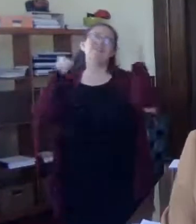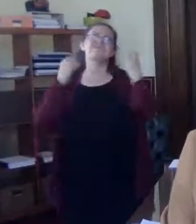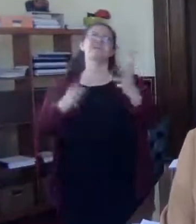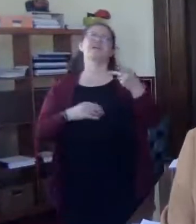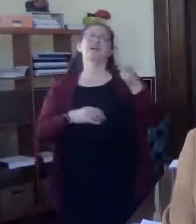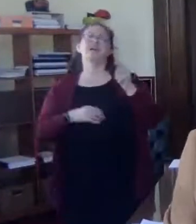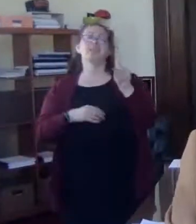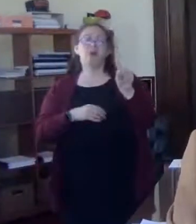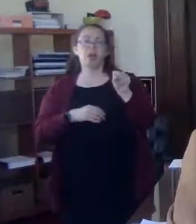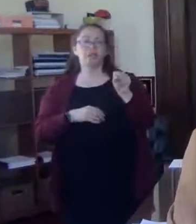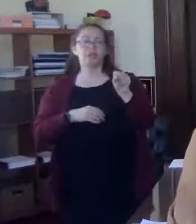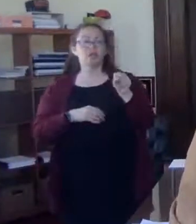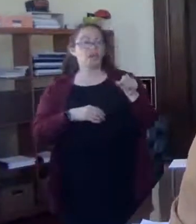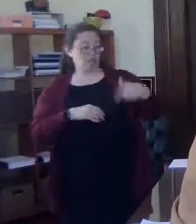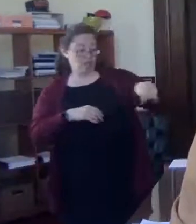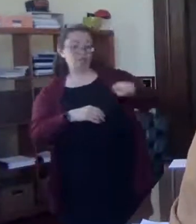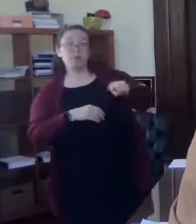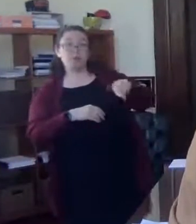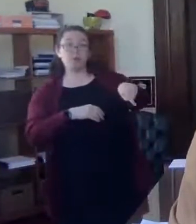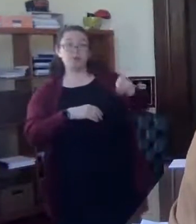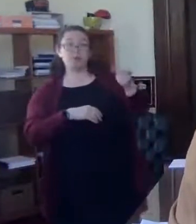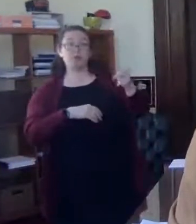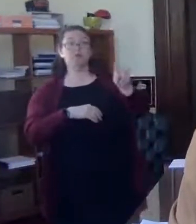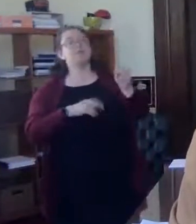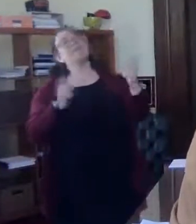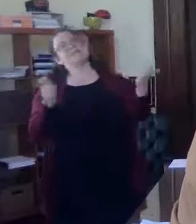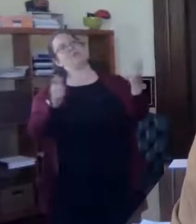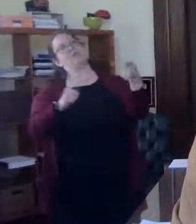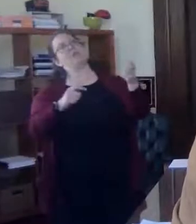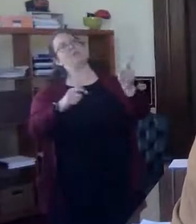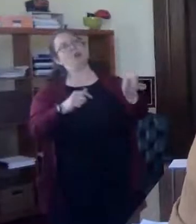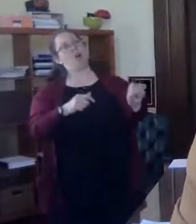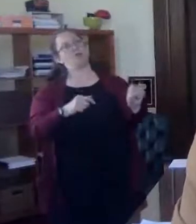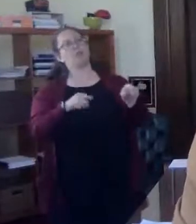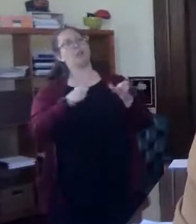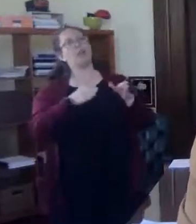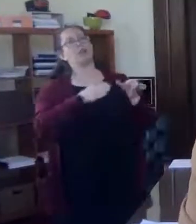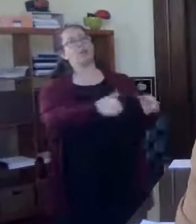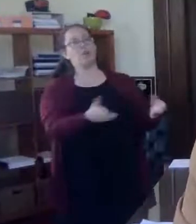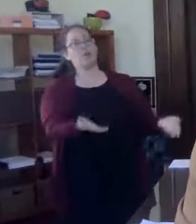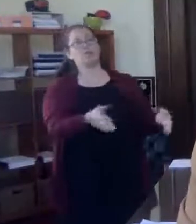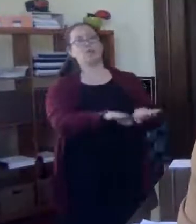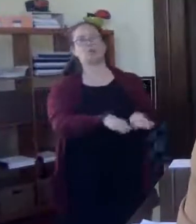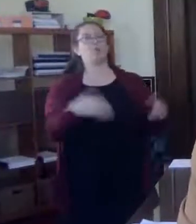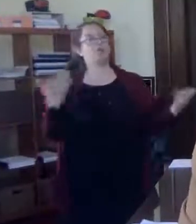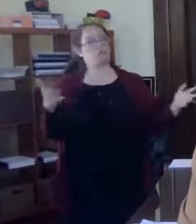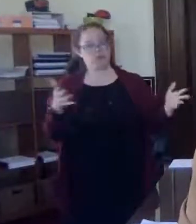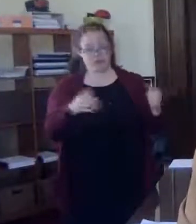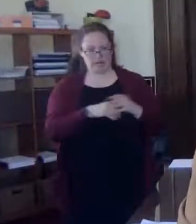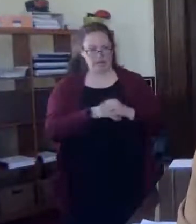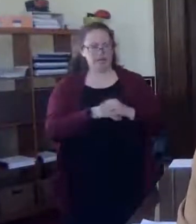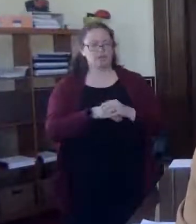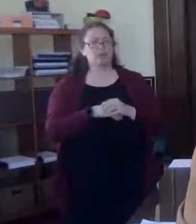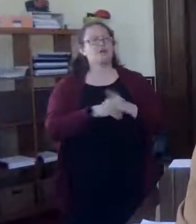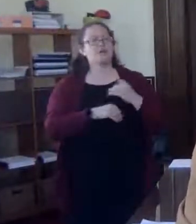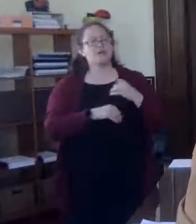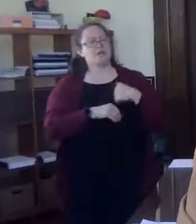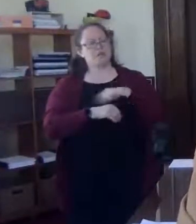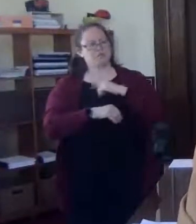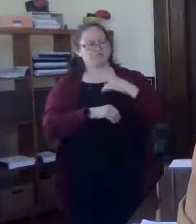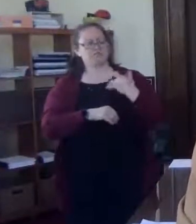most of the roads in parks, in our big parks. And so we have felt like we have